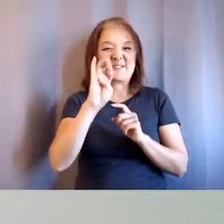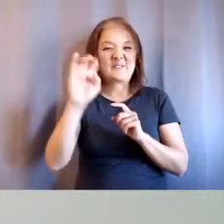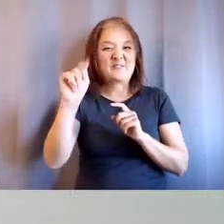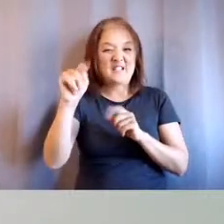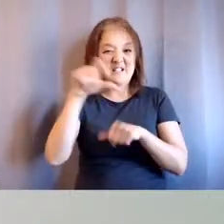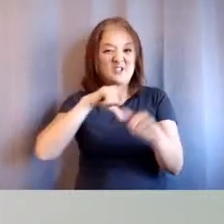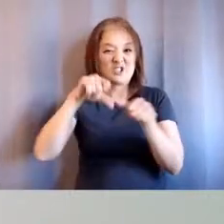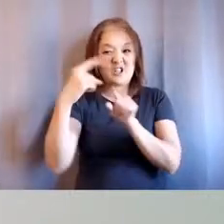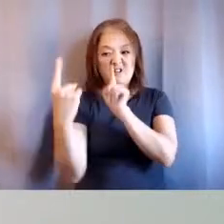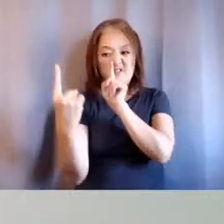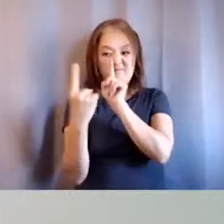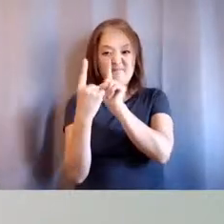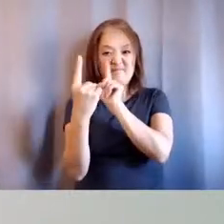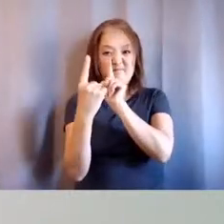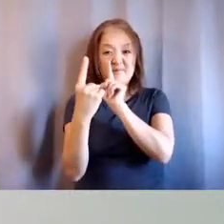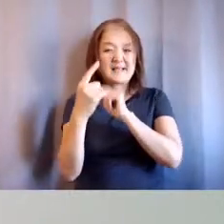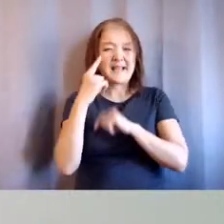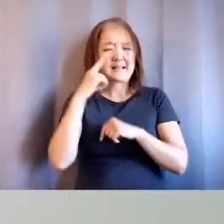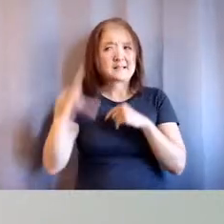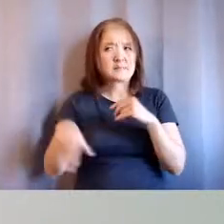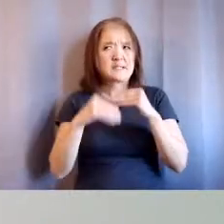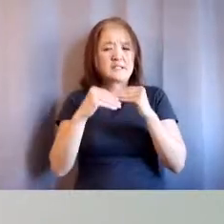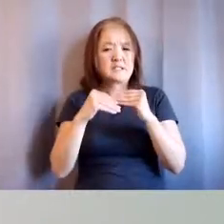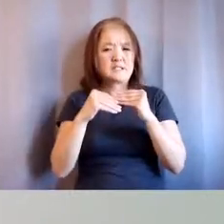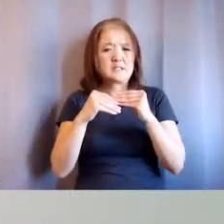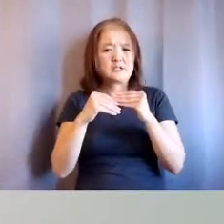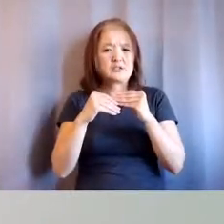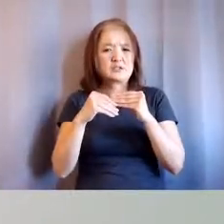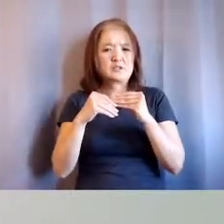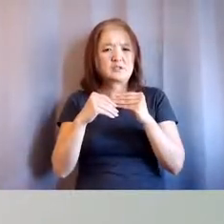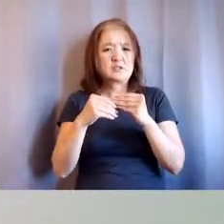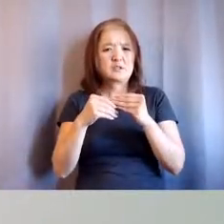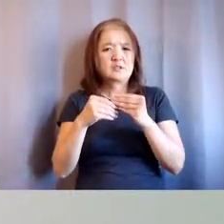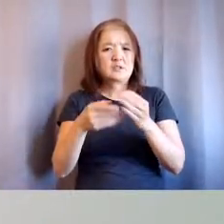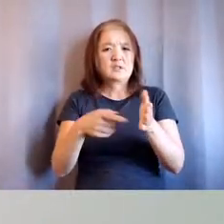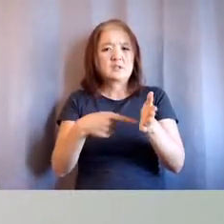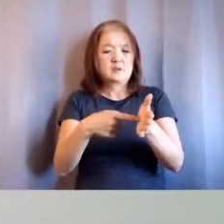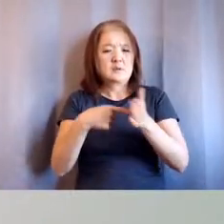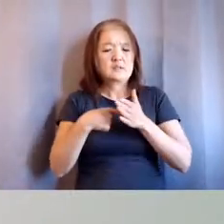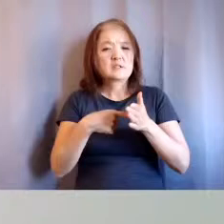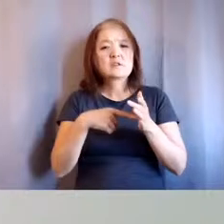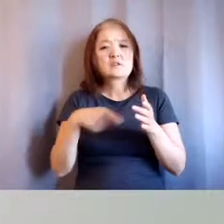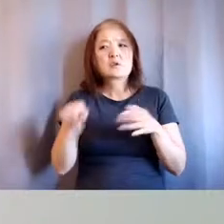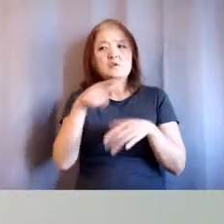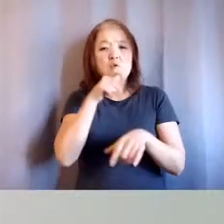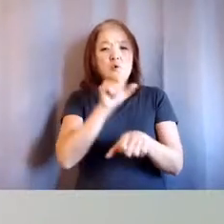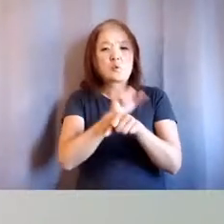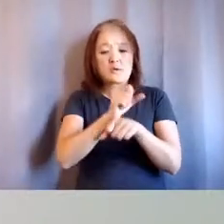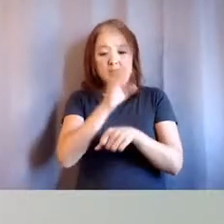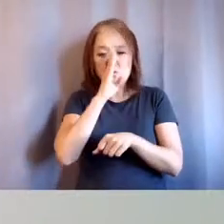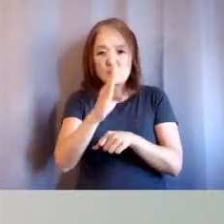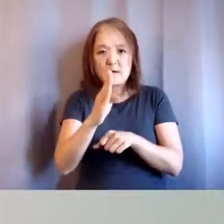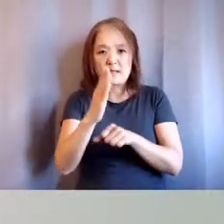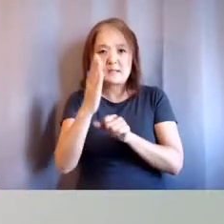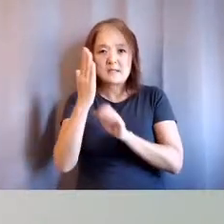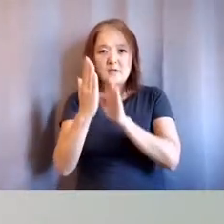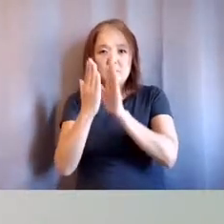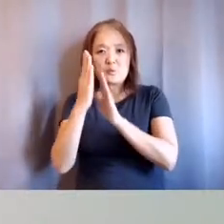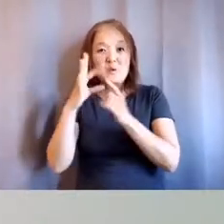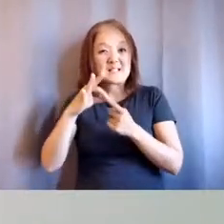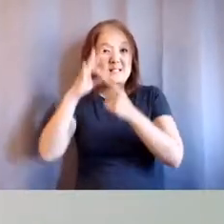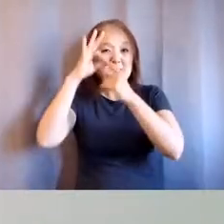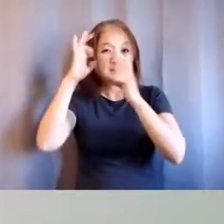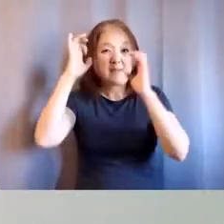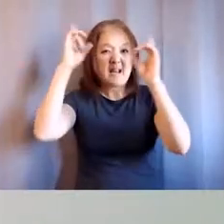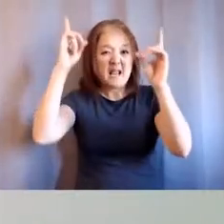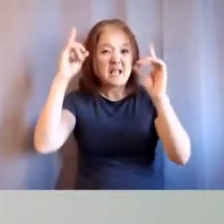I believe there are some additional guidance that's been put out for those that are working directly in close proximity with SPED students. We've actually asked for a